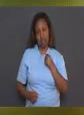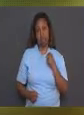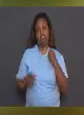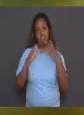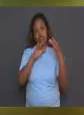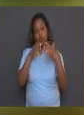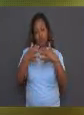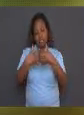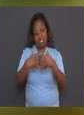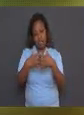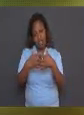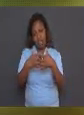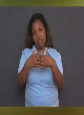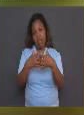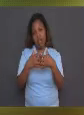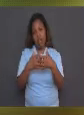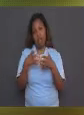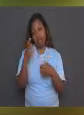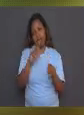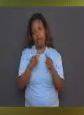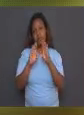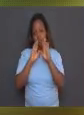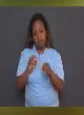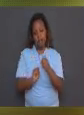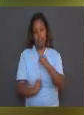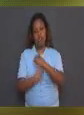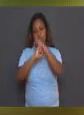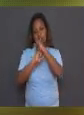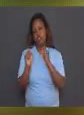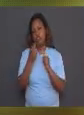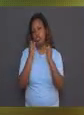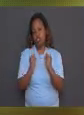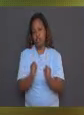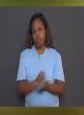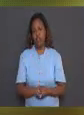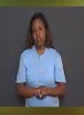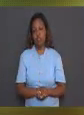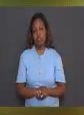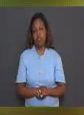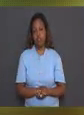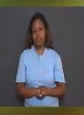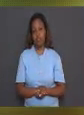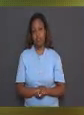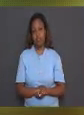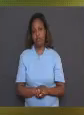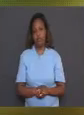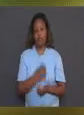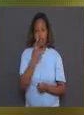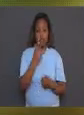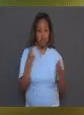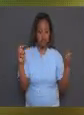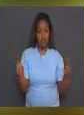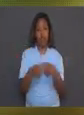weapons, and diplomatic support. Once a conflict